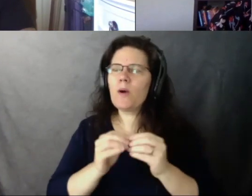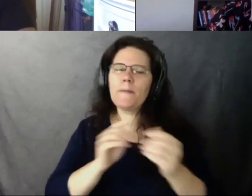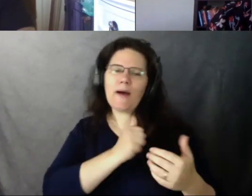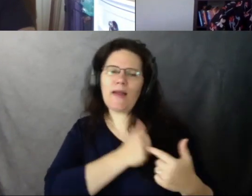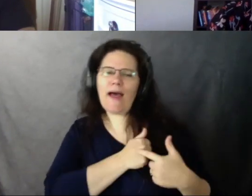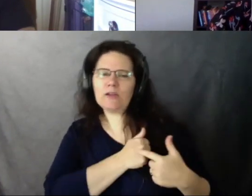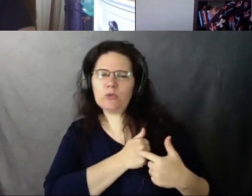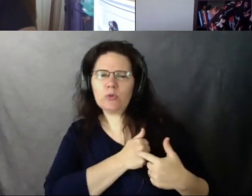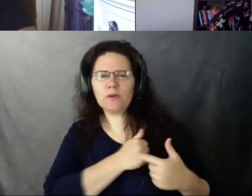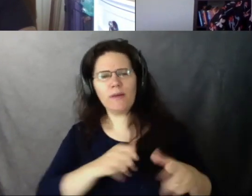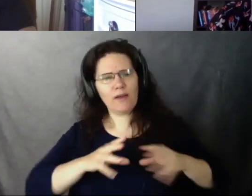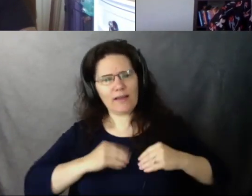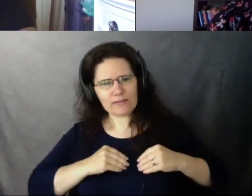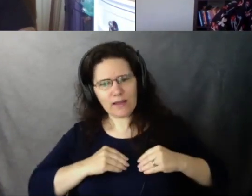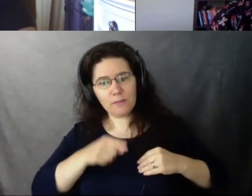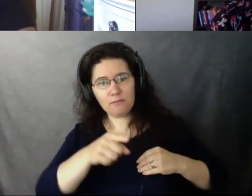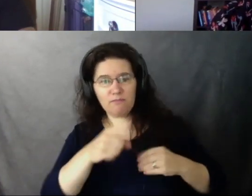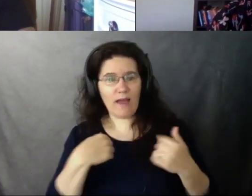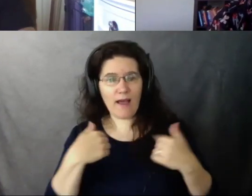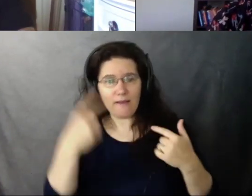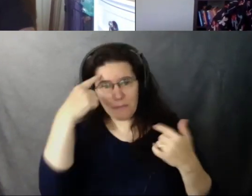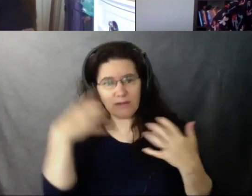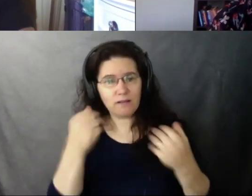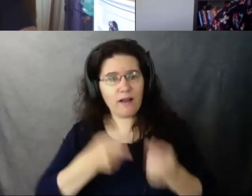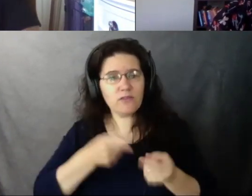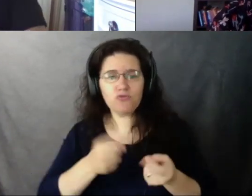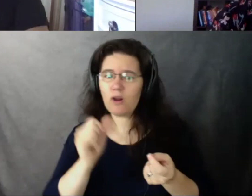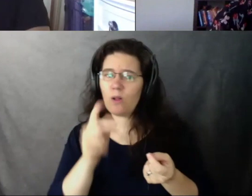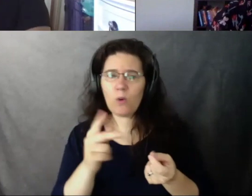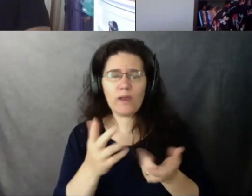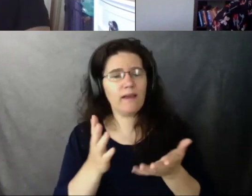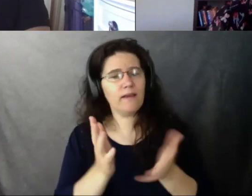letting others live and just learn.